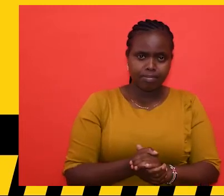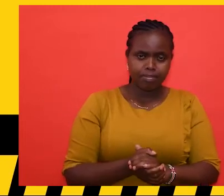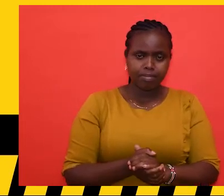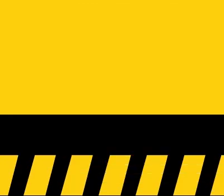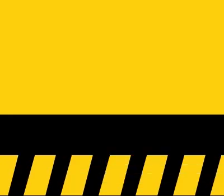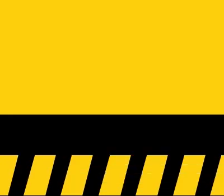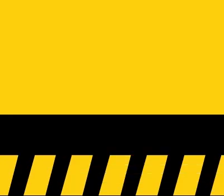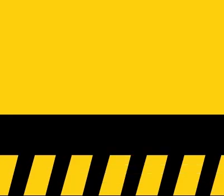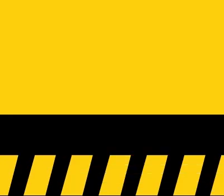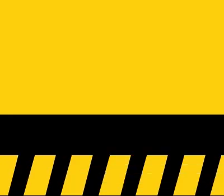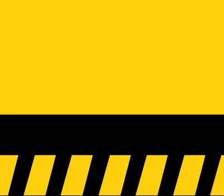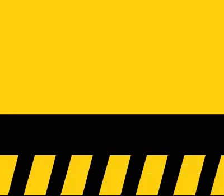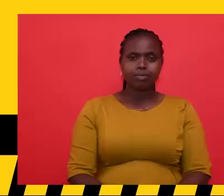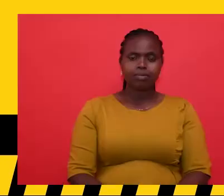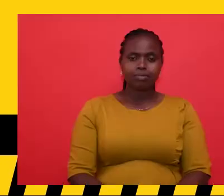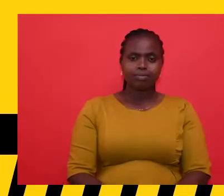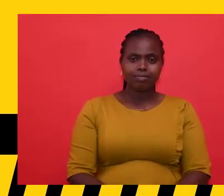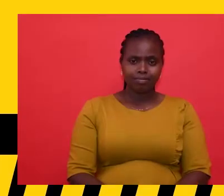2 weeks.